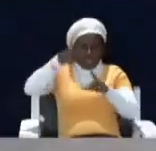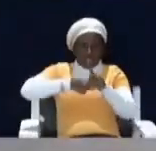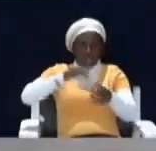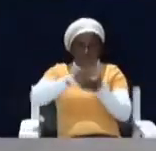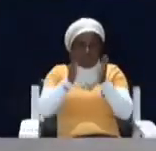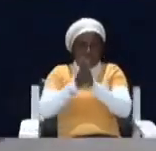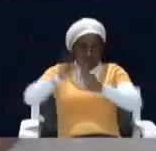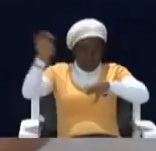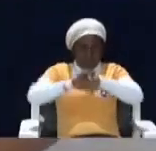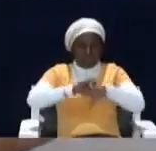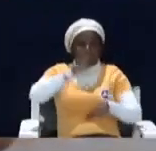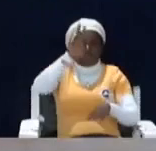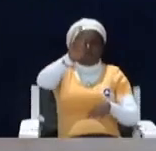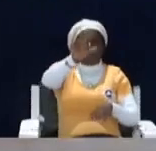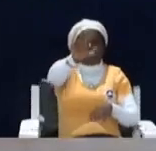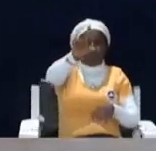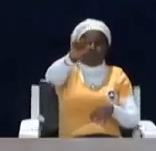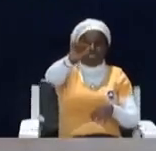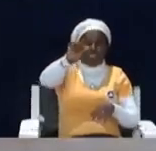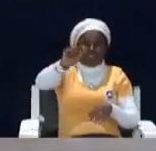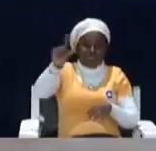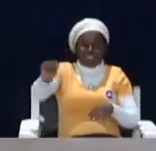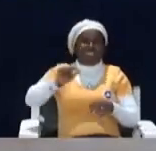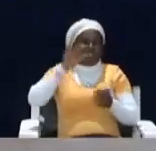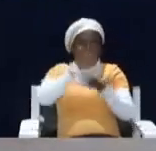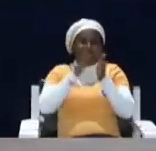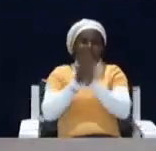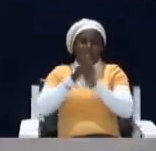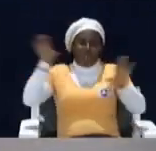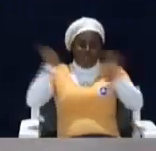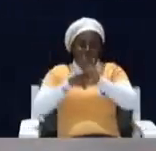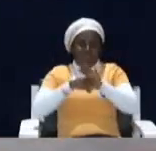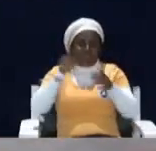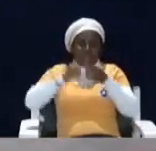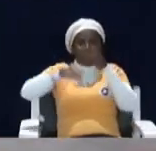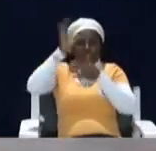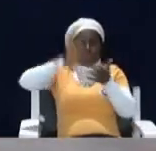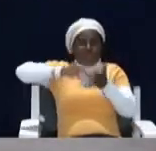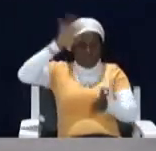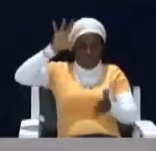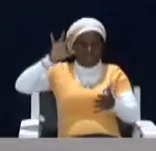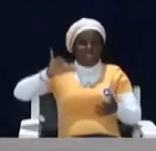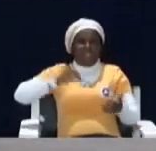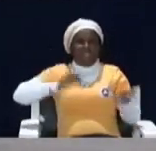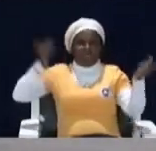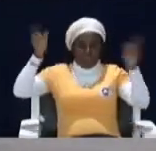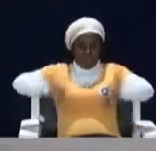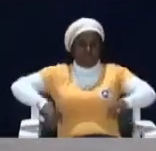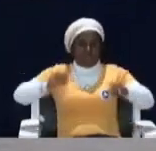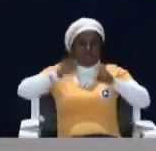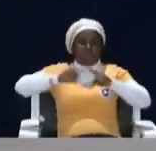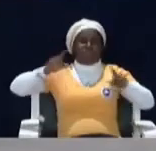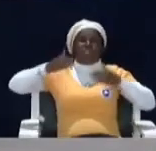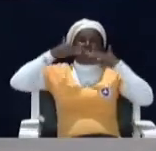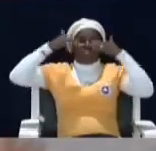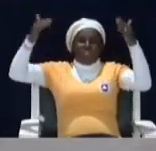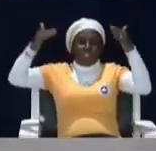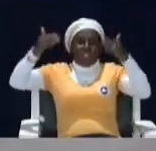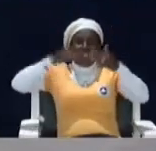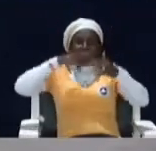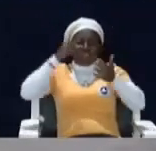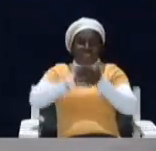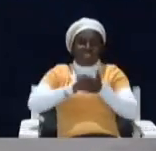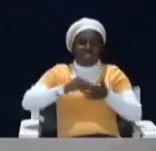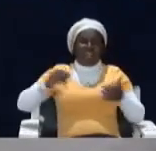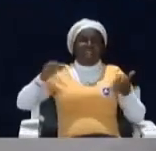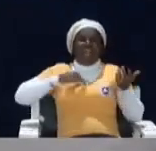engaged. 2020, I got married to the glory of God. And I have come to the hallowed altar to come and say, as he has said, I am